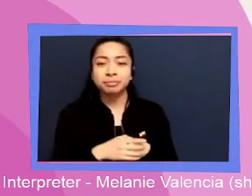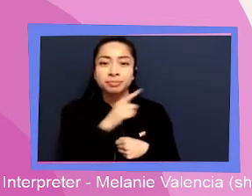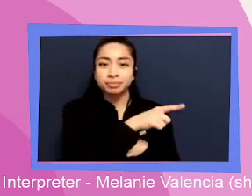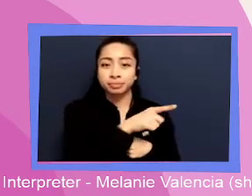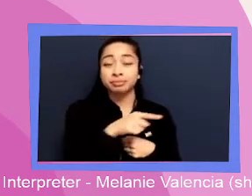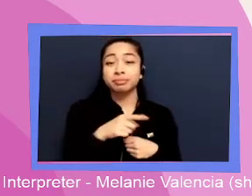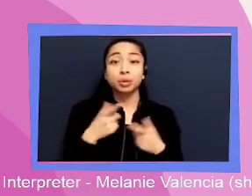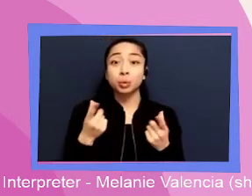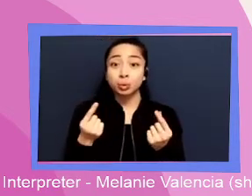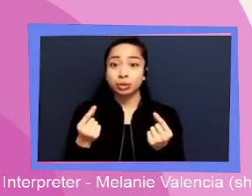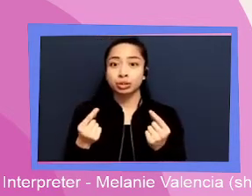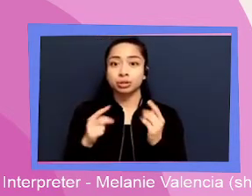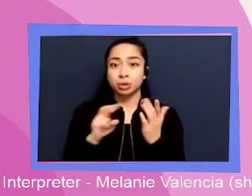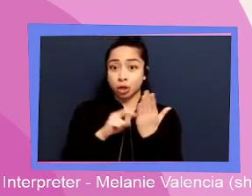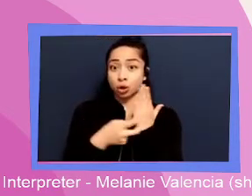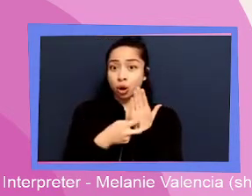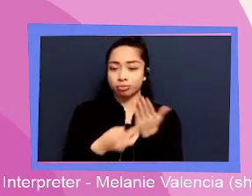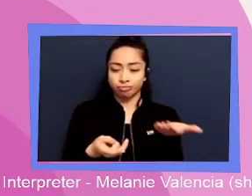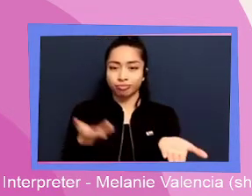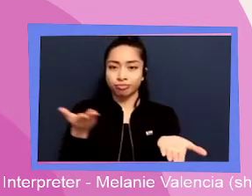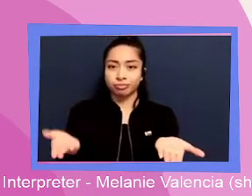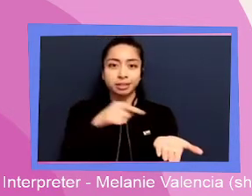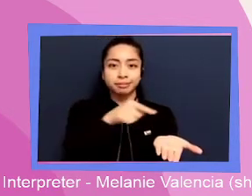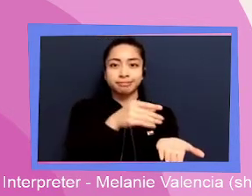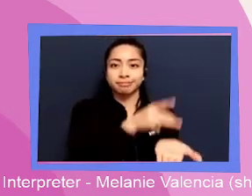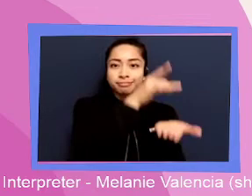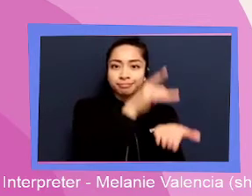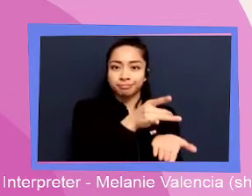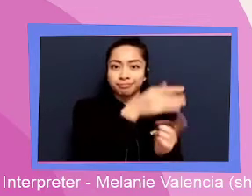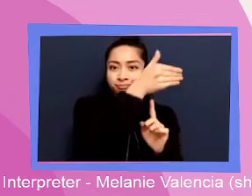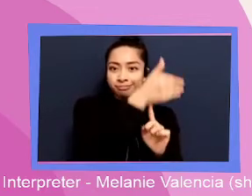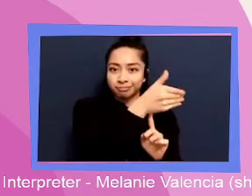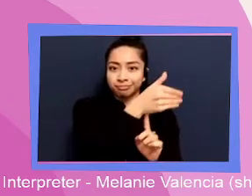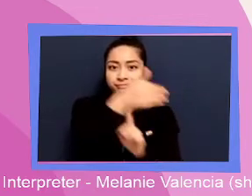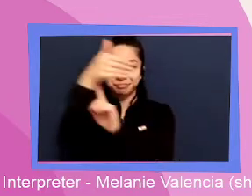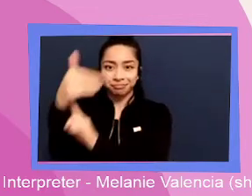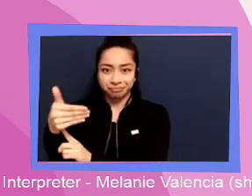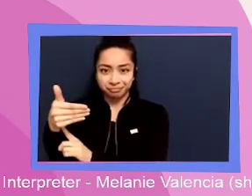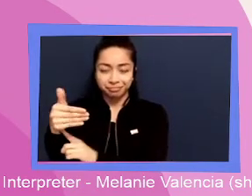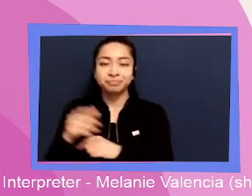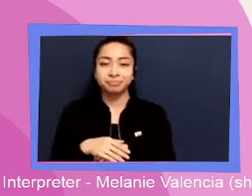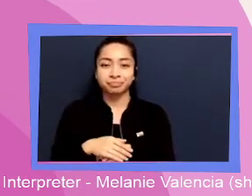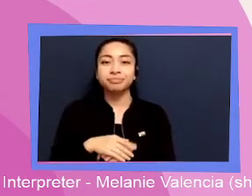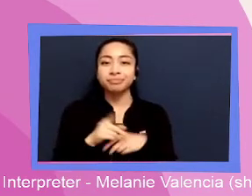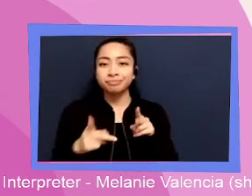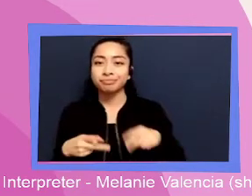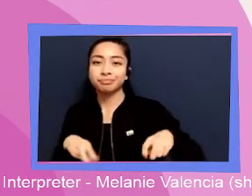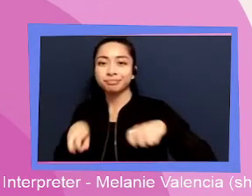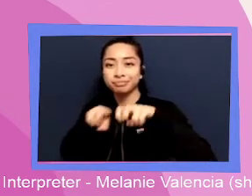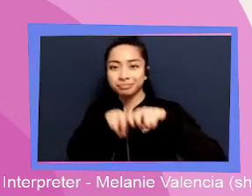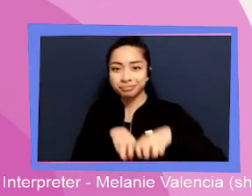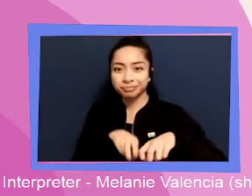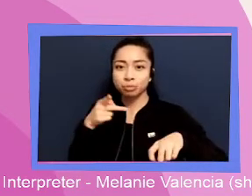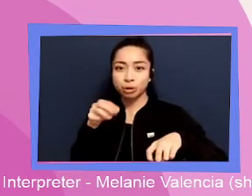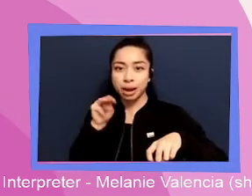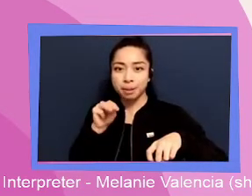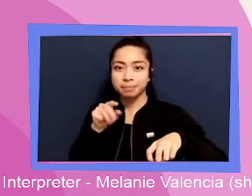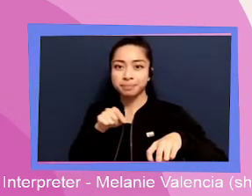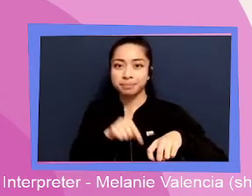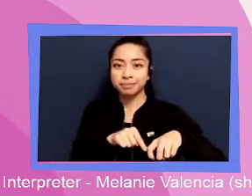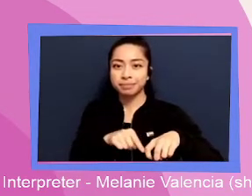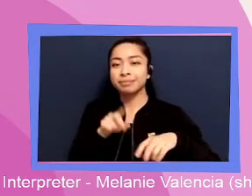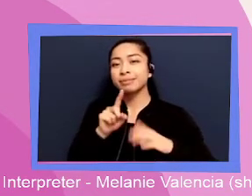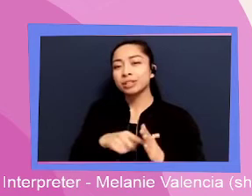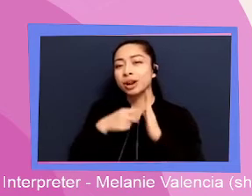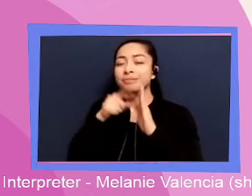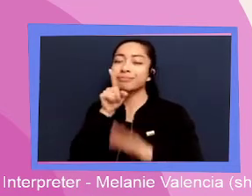of the avocado toast sitting untouched on Shanti's and my plates. Then she joined Priam on the other side of the table and they began to sing along